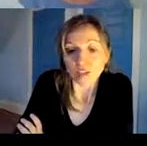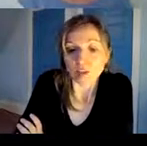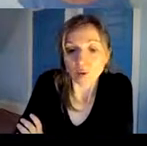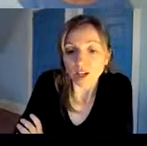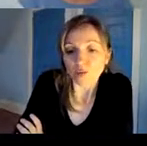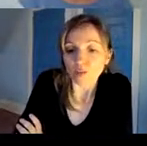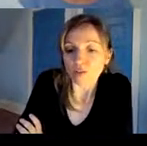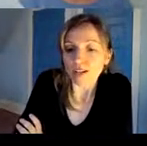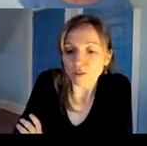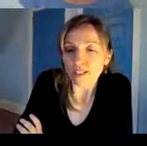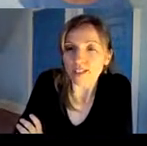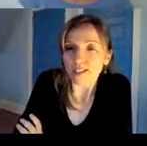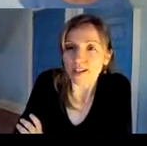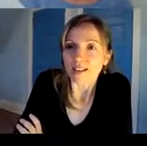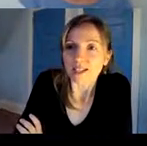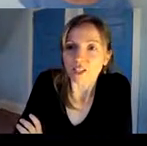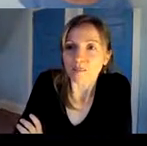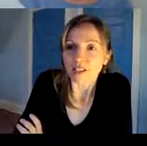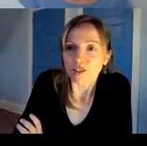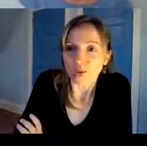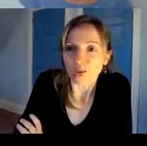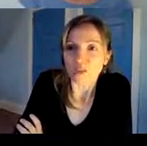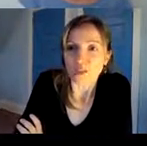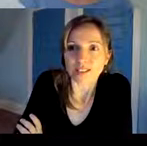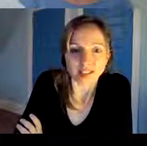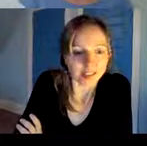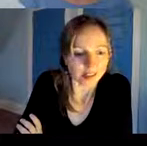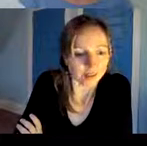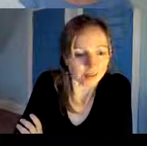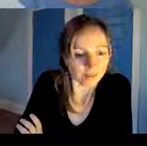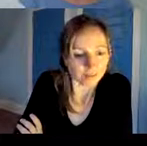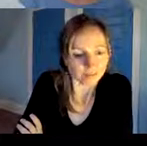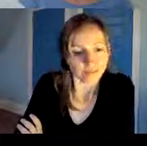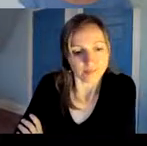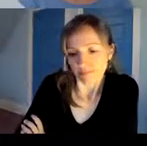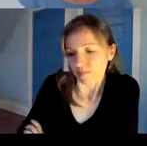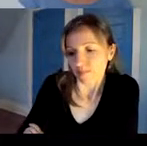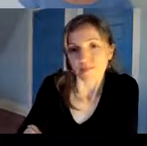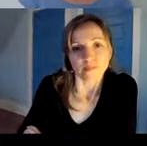are on the 100 worst offenders list, like Japanese knotweed, which I'll discuss later.